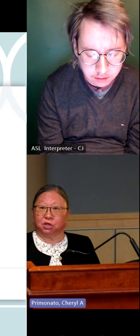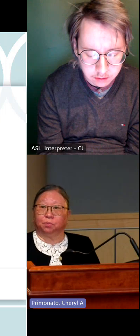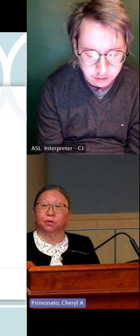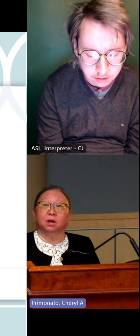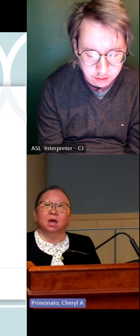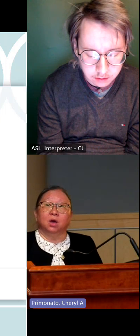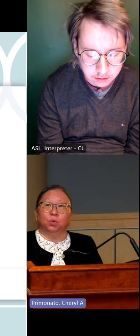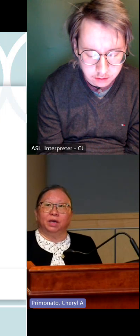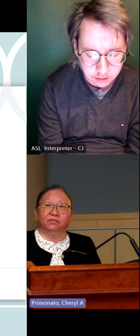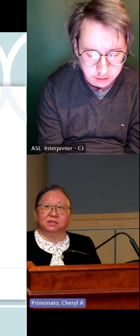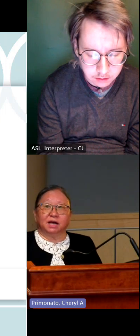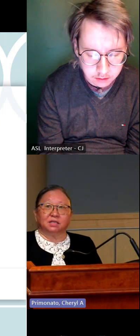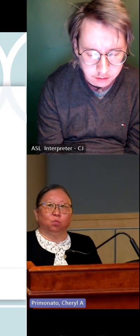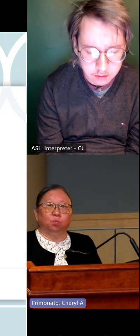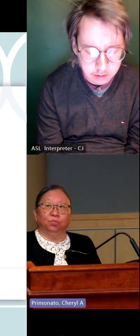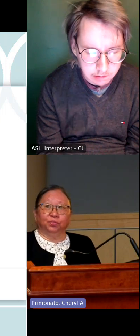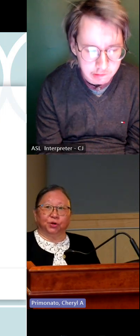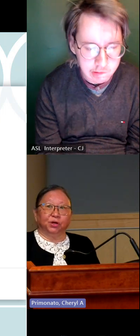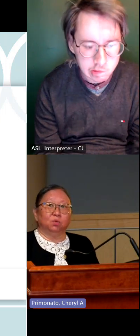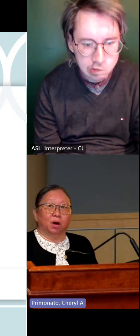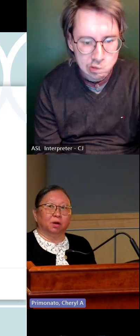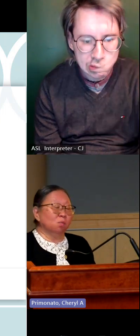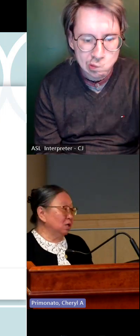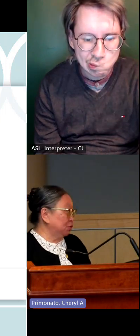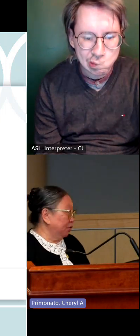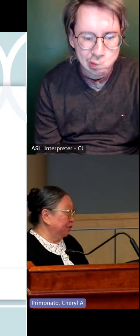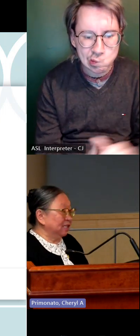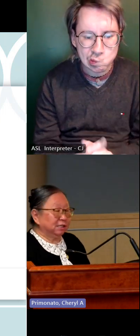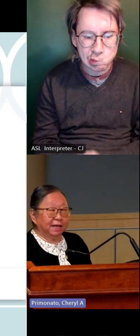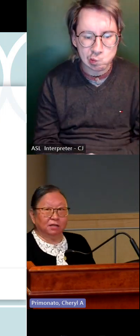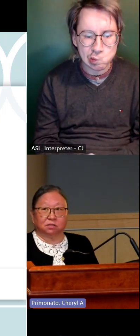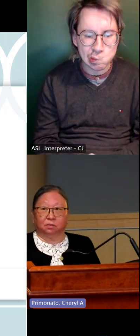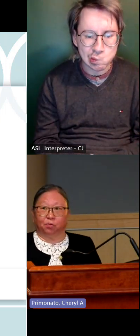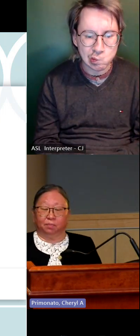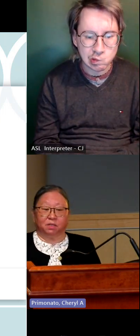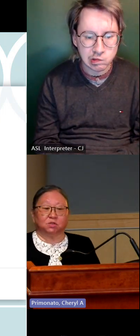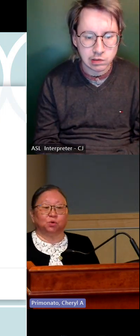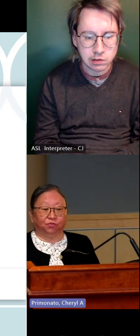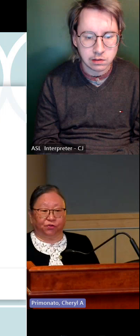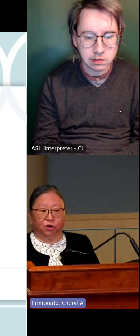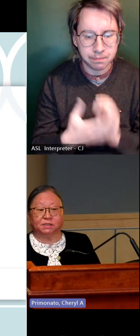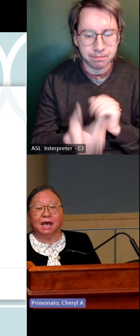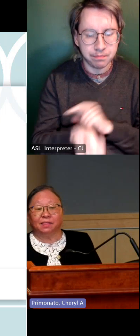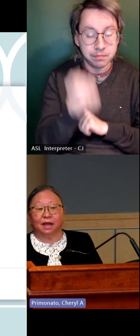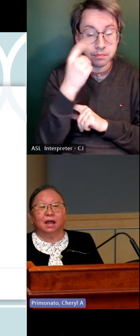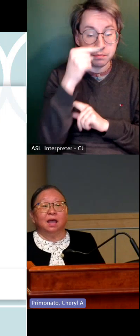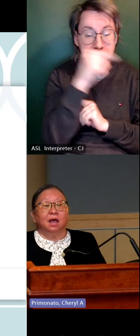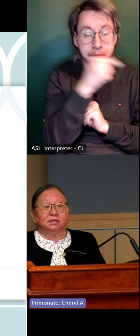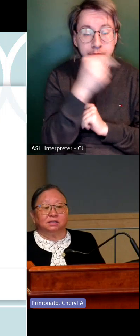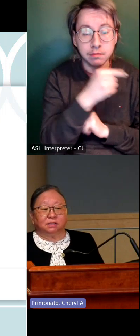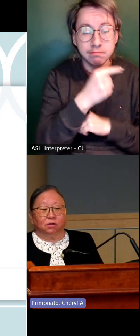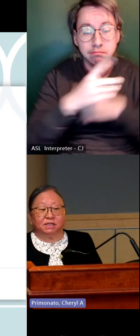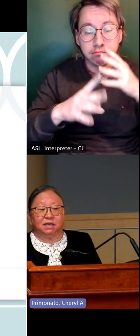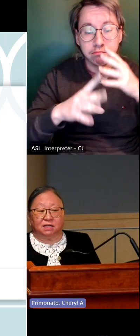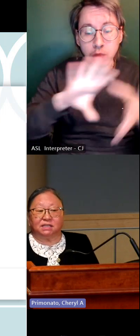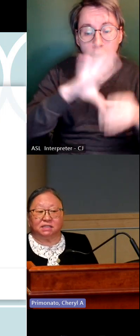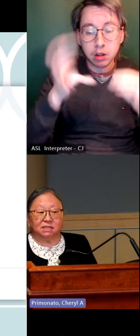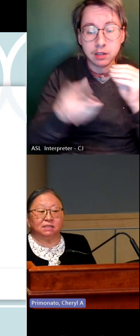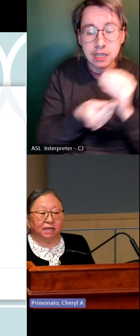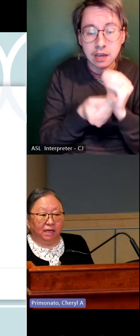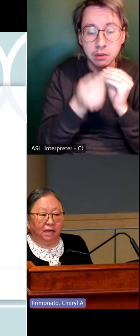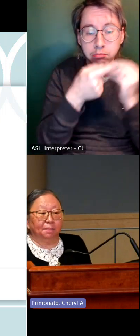through October. We have conducted 30 one-on-one certification counseling appointments with firms that are